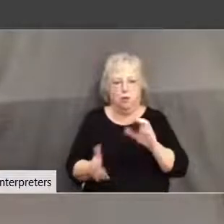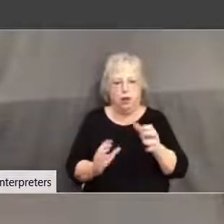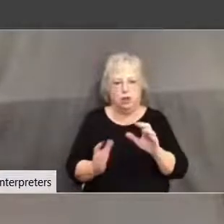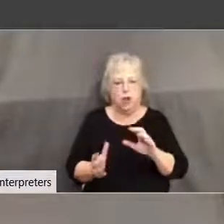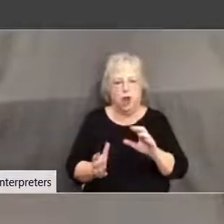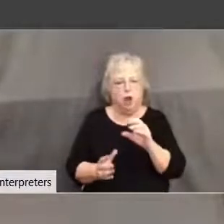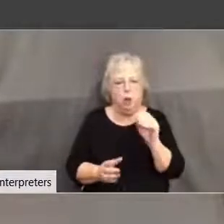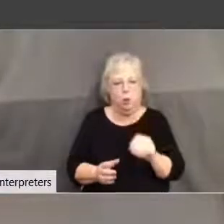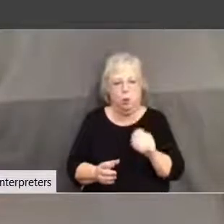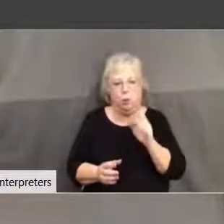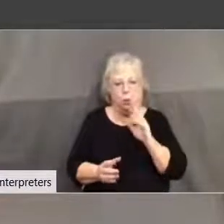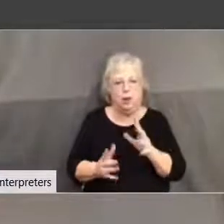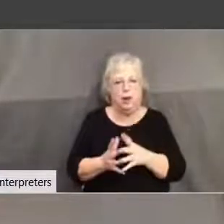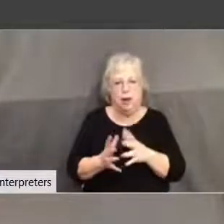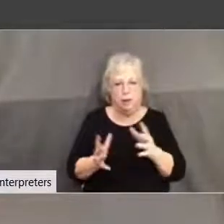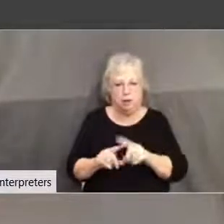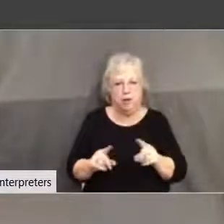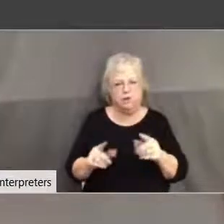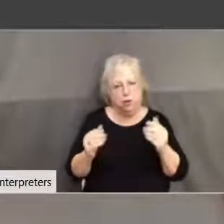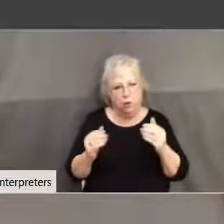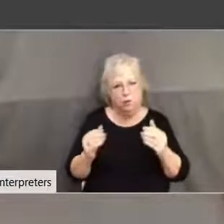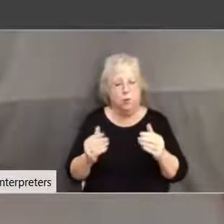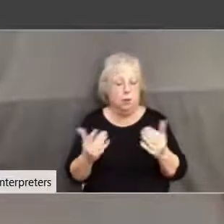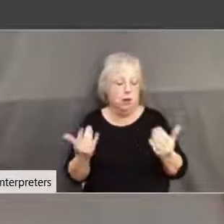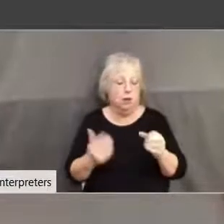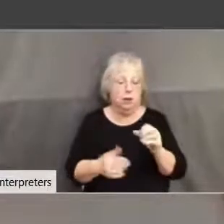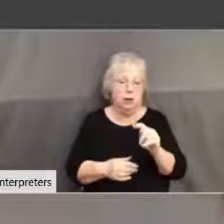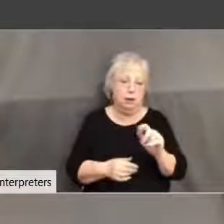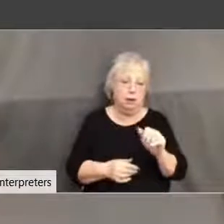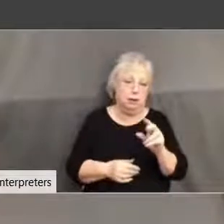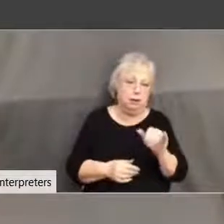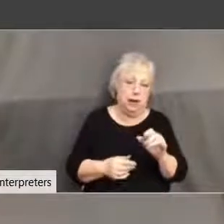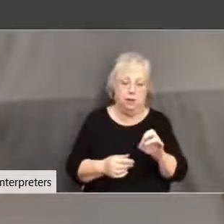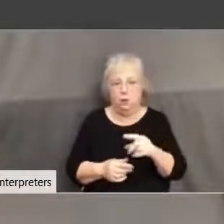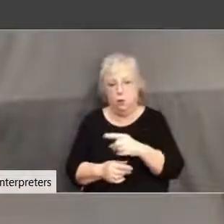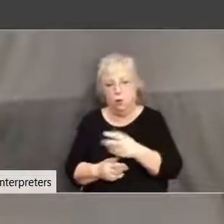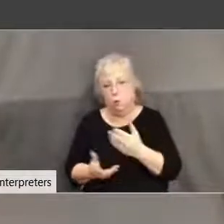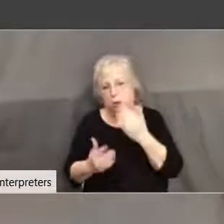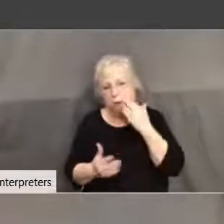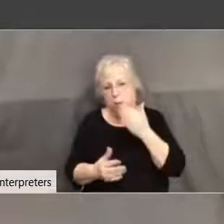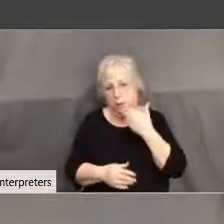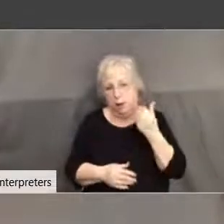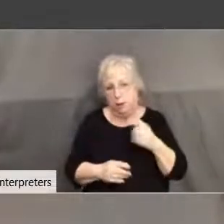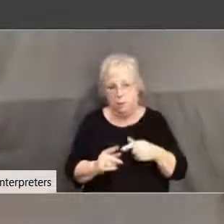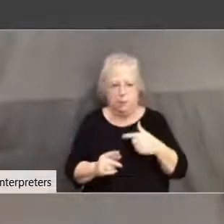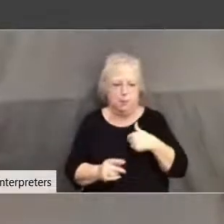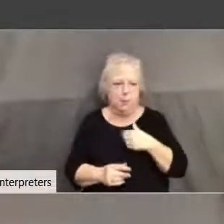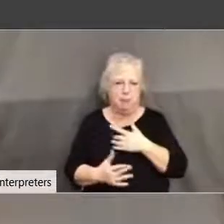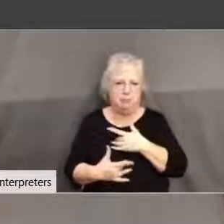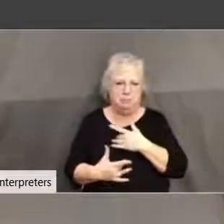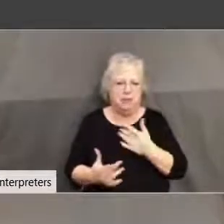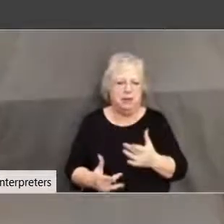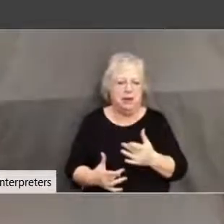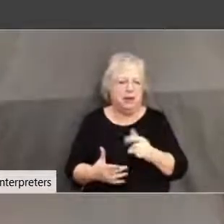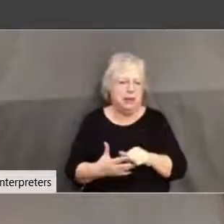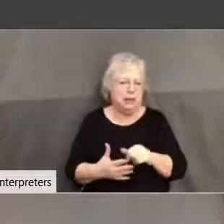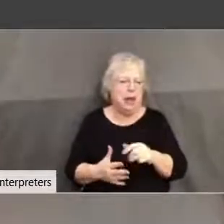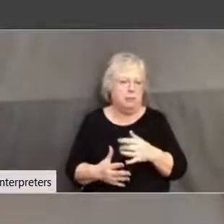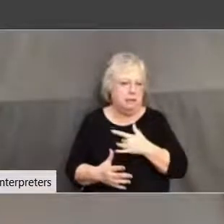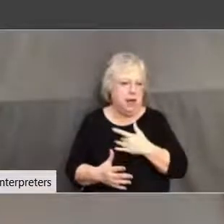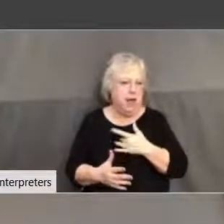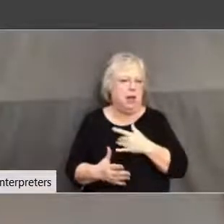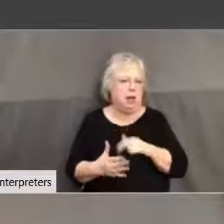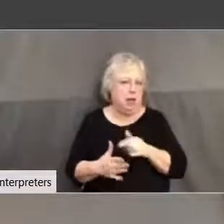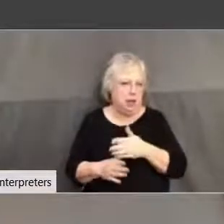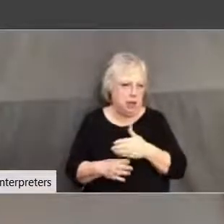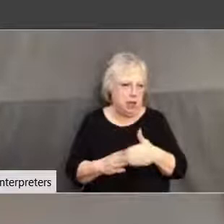different moving forward. Now, Stacy may know better, or you may know better, but my inclination is that at the end of the year,